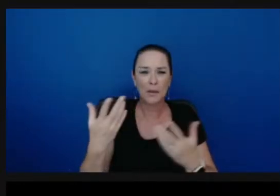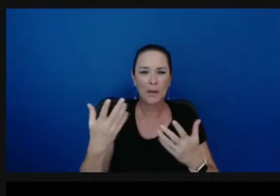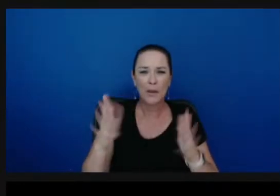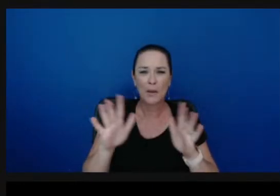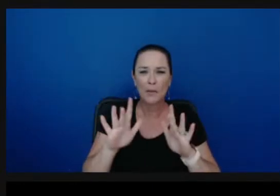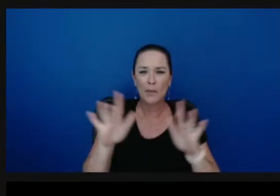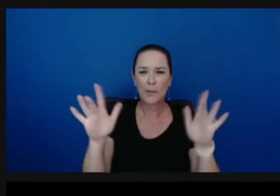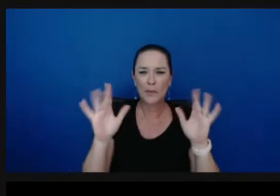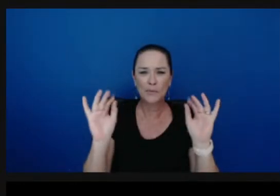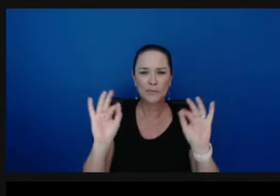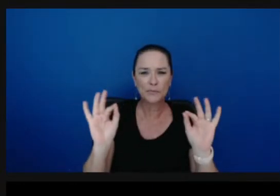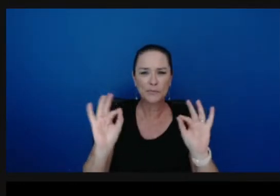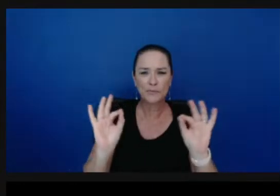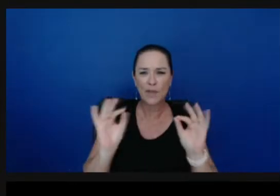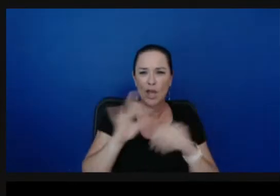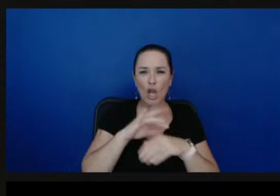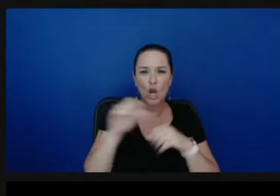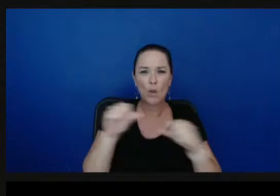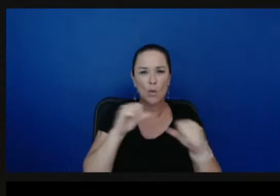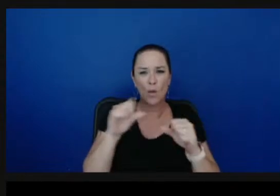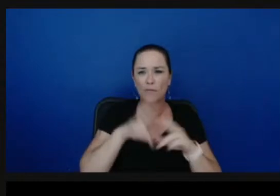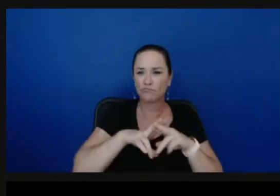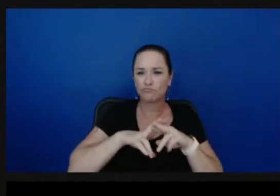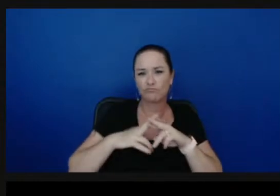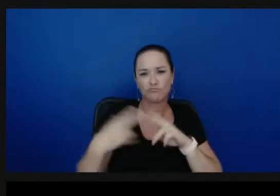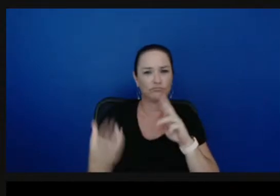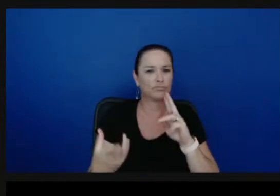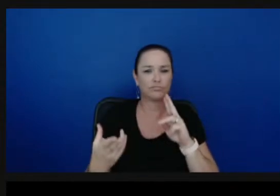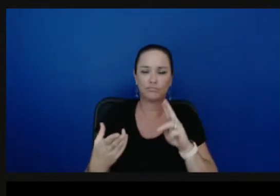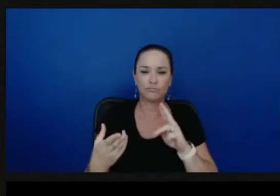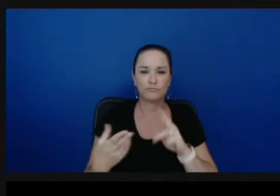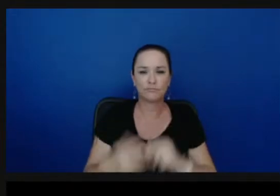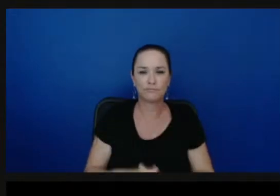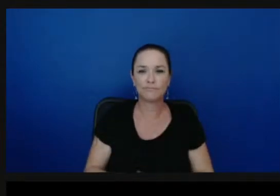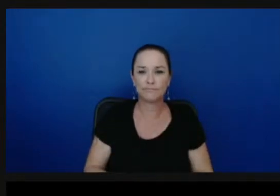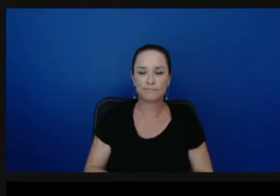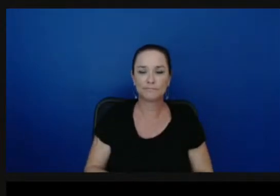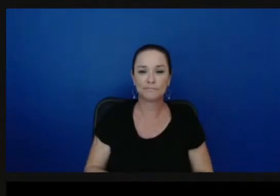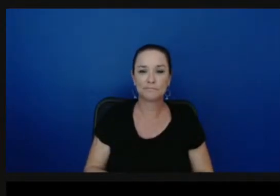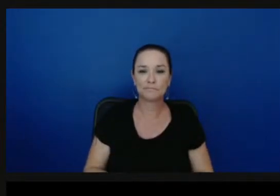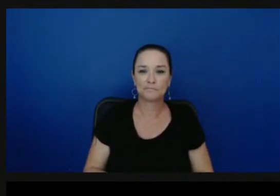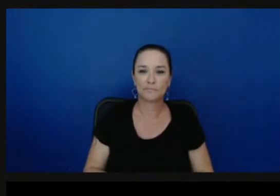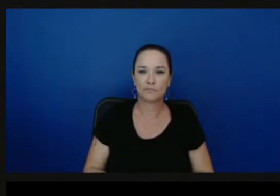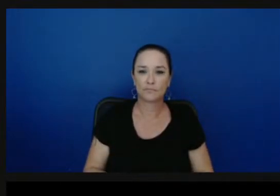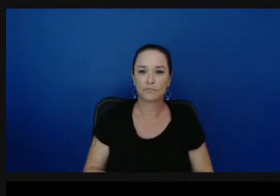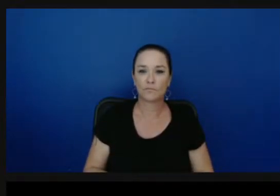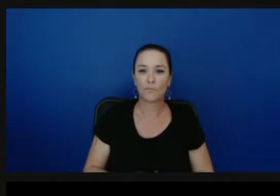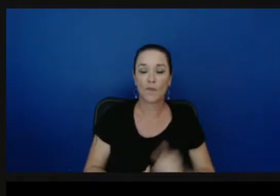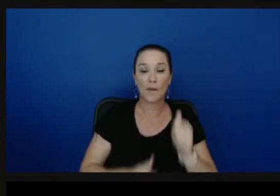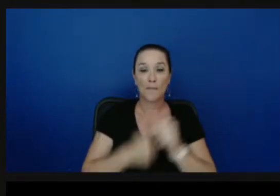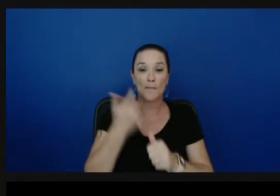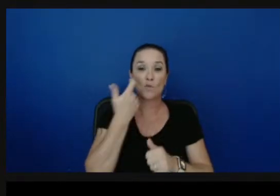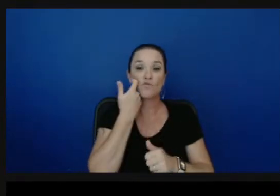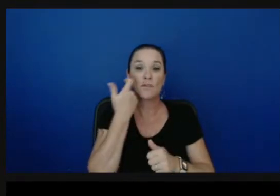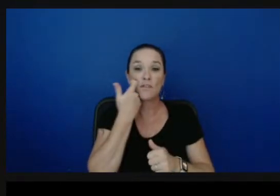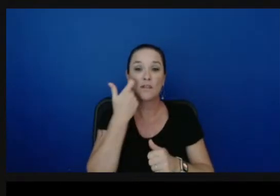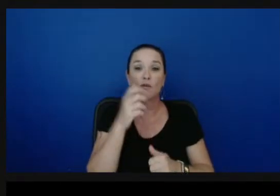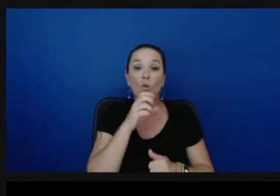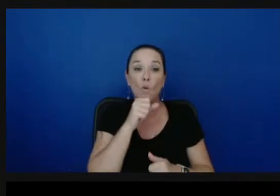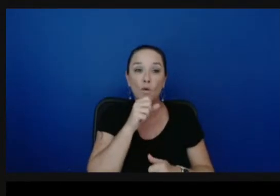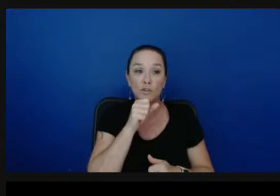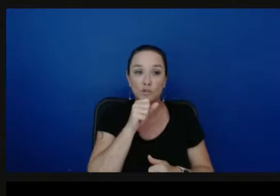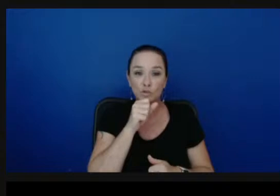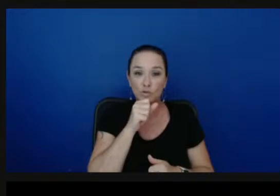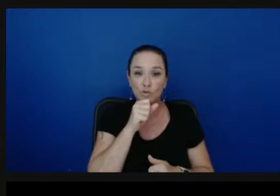because earthquake rates have slowed down drastically. Yep. Most recently, this orange one is a